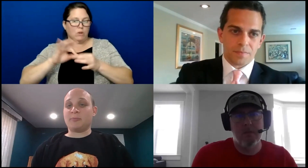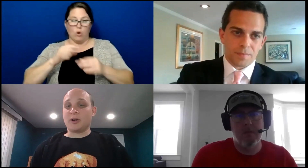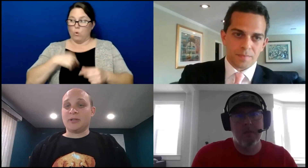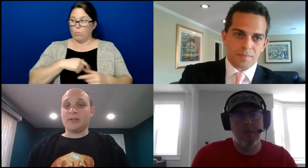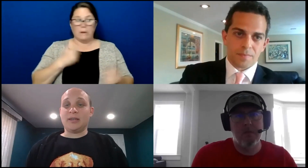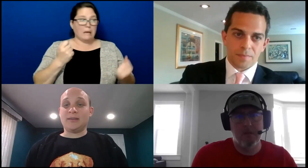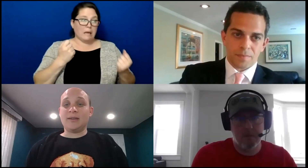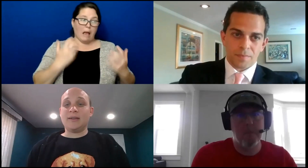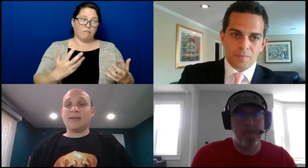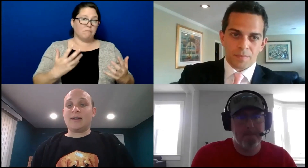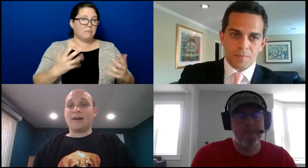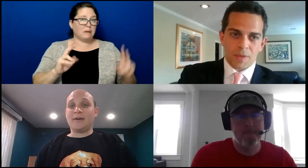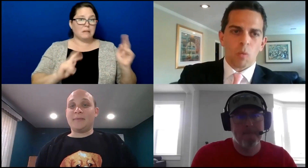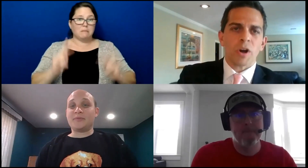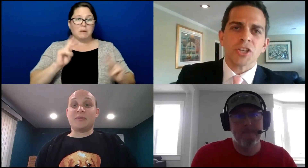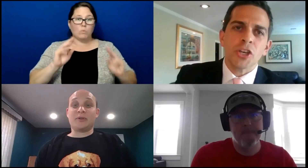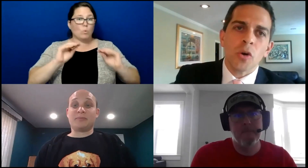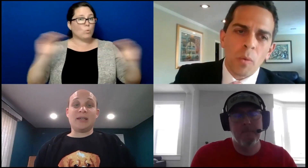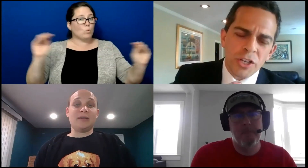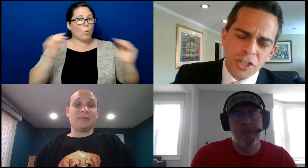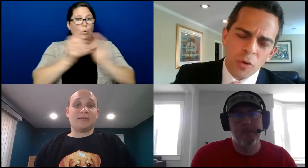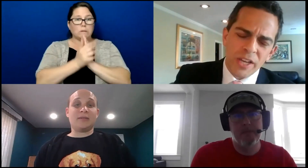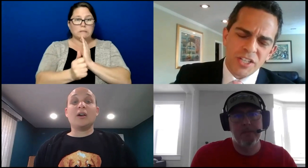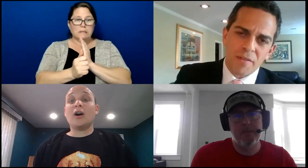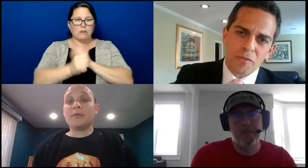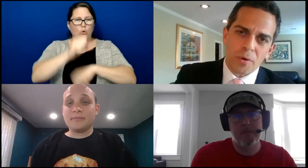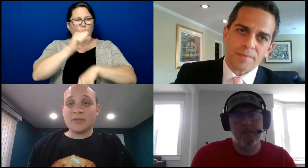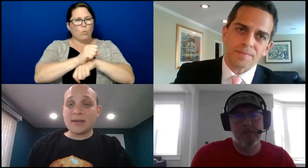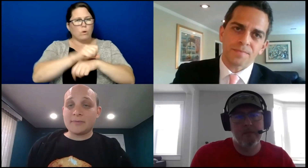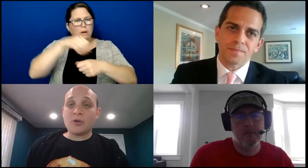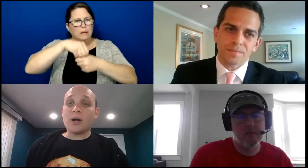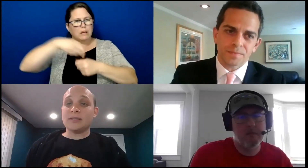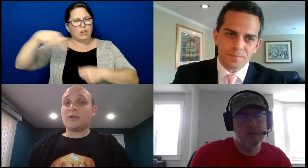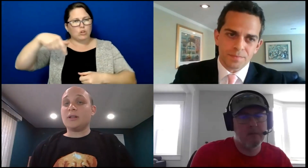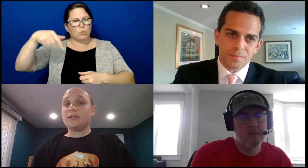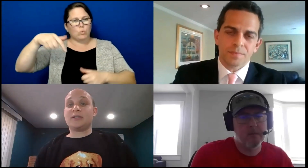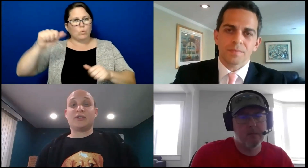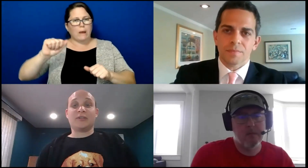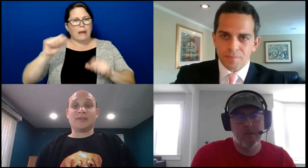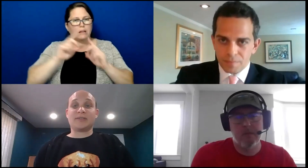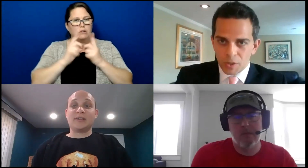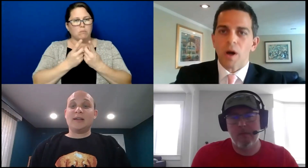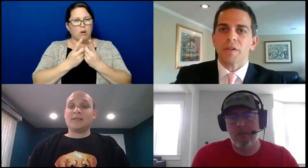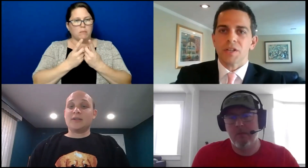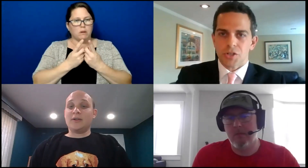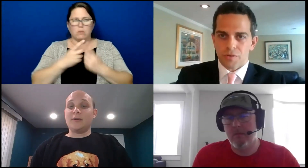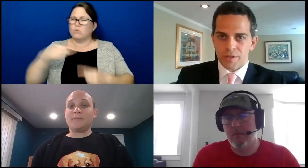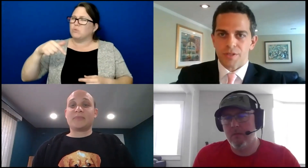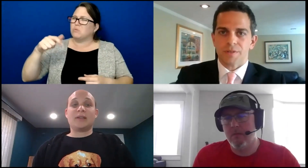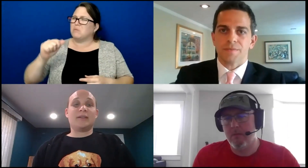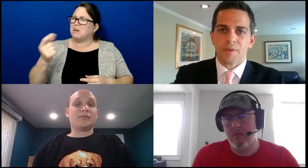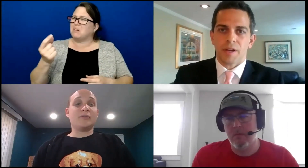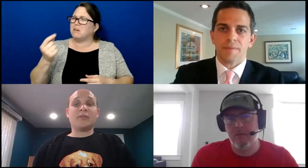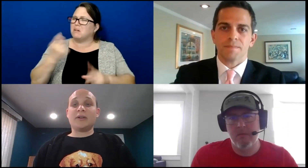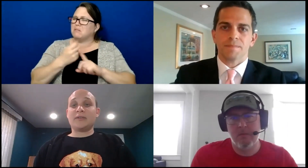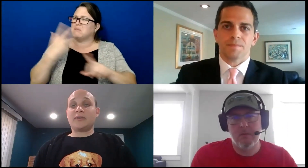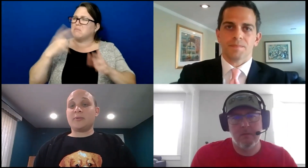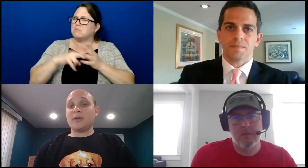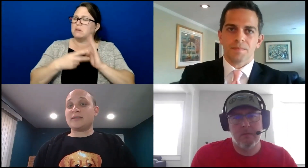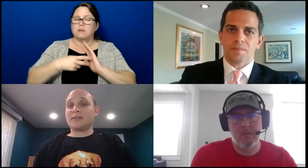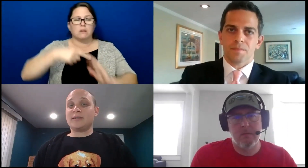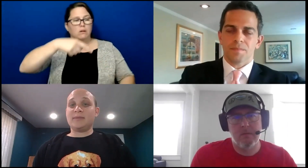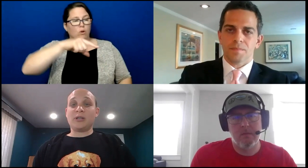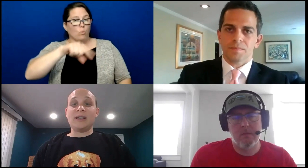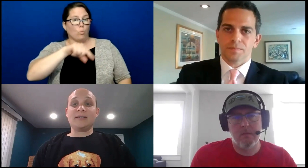QA department. And so what does QA stand for? Quality assurance. Quality assurance. So